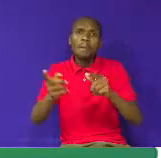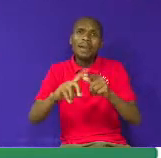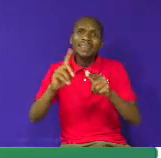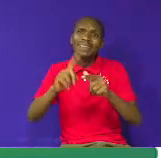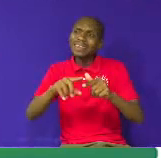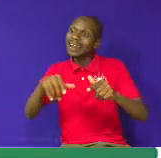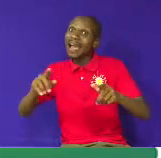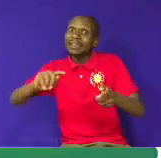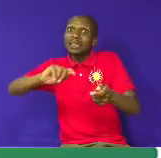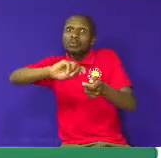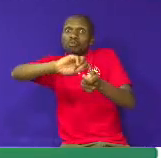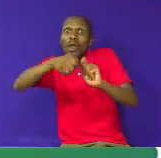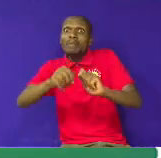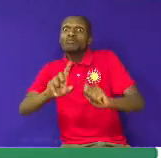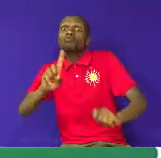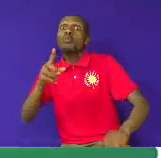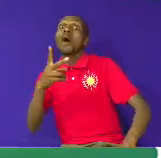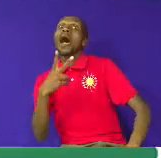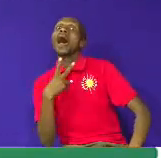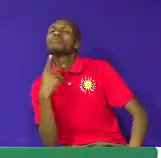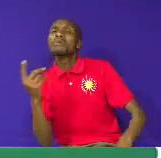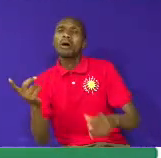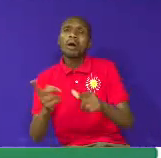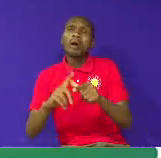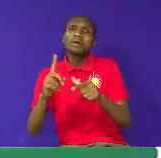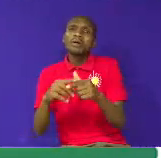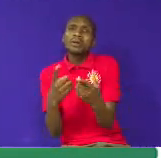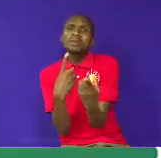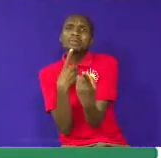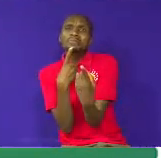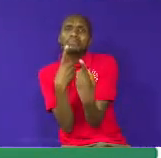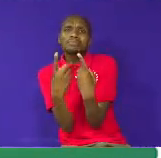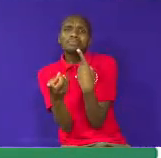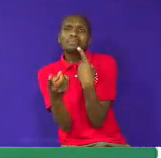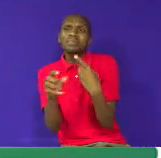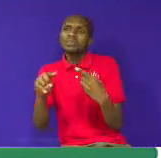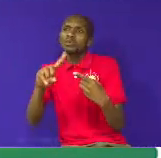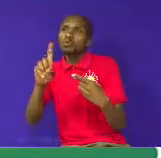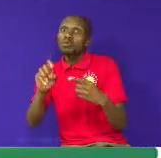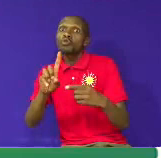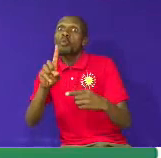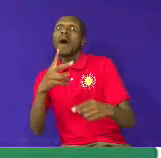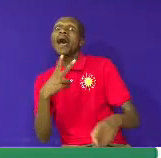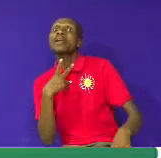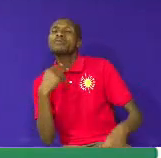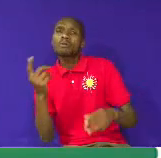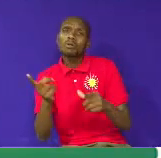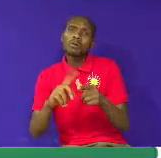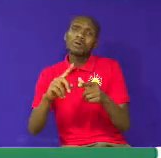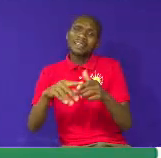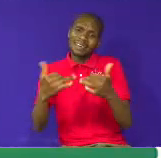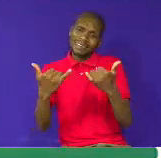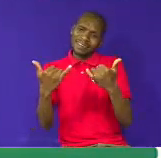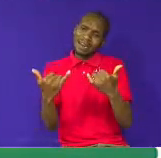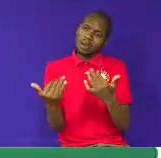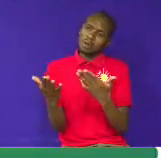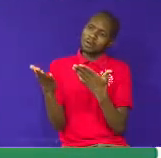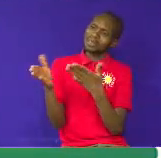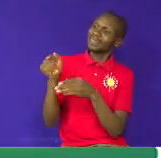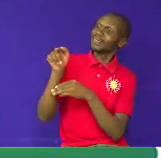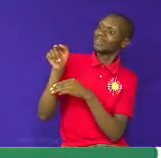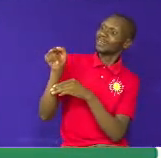amo bagambire bintu ba ebakobodi amo bono mwashimo osoro tya